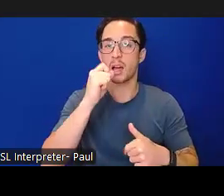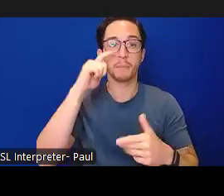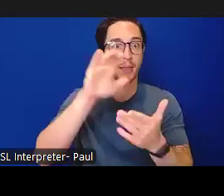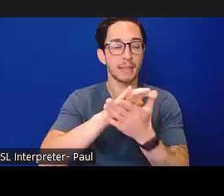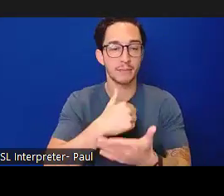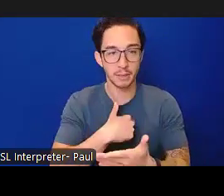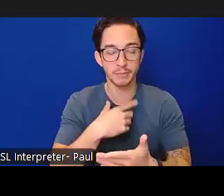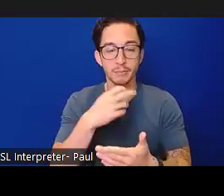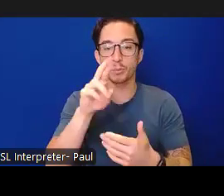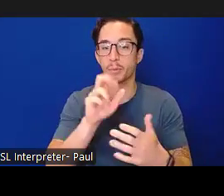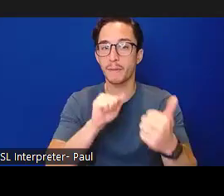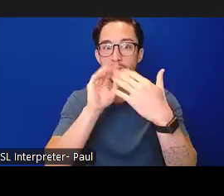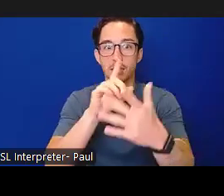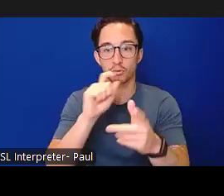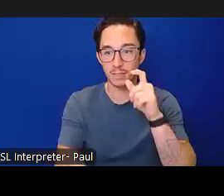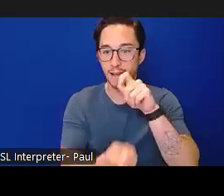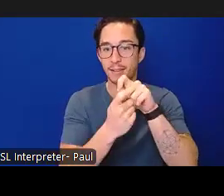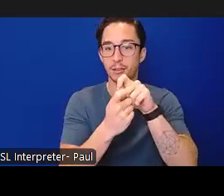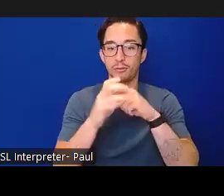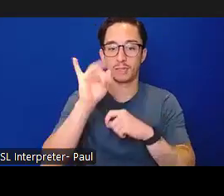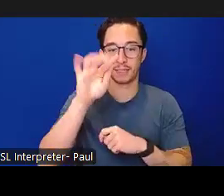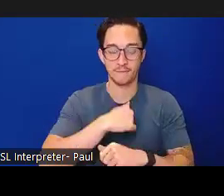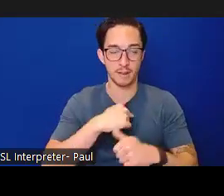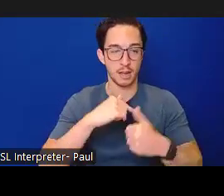face retaliation if I say something.